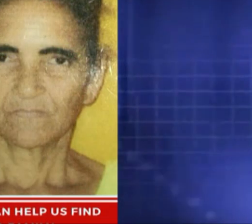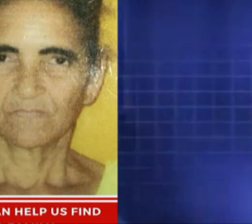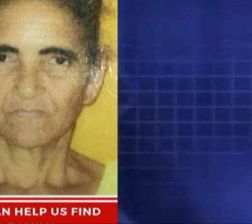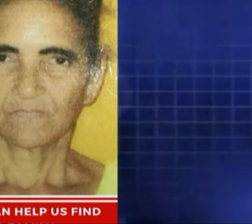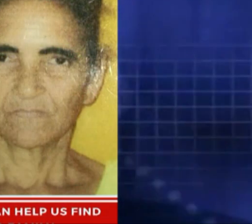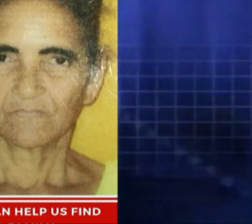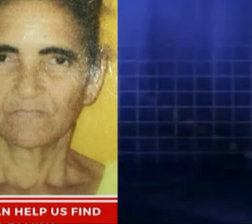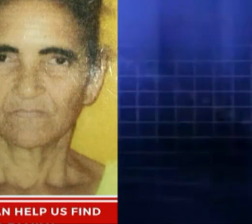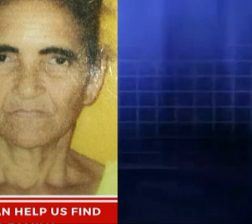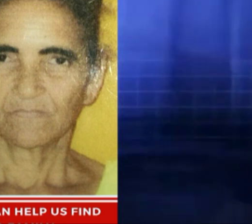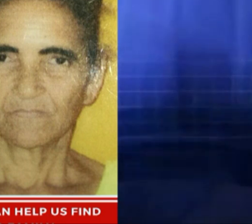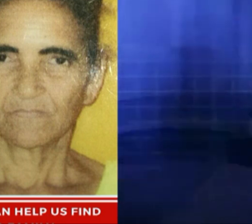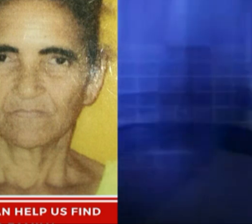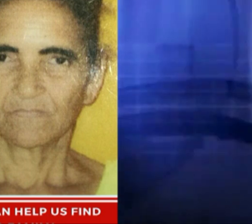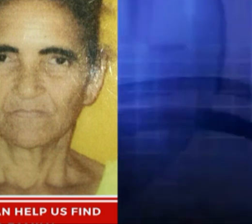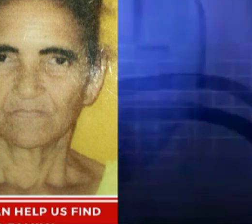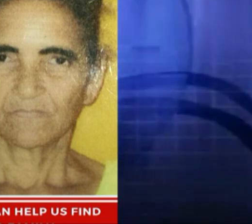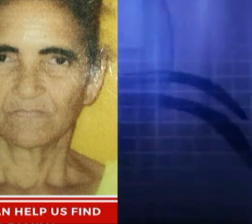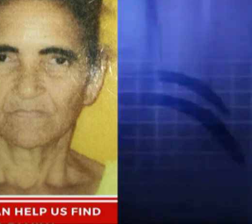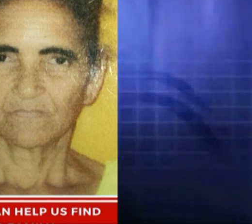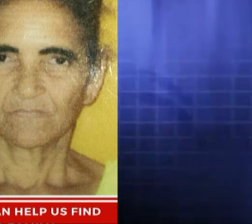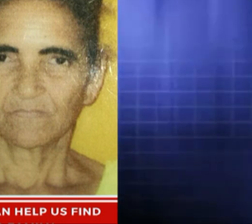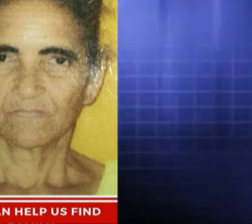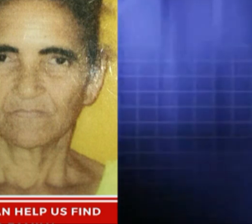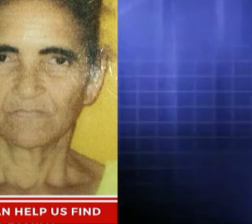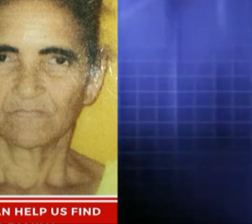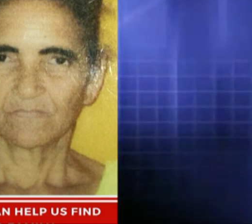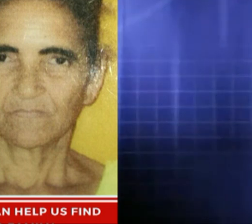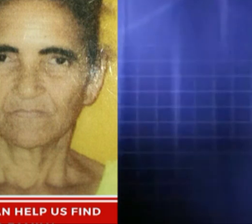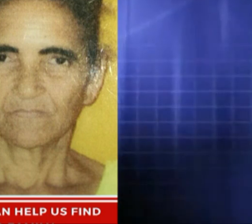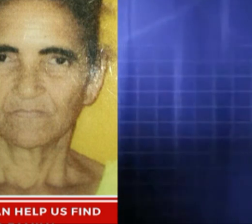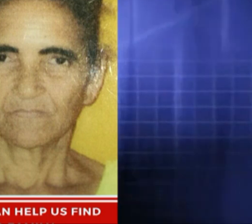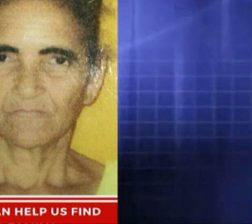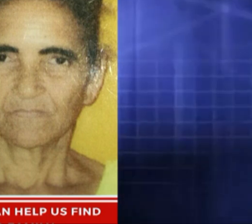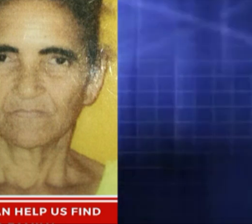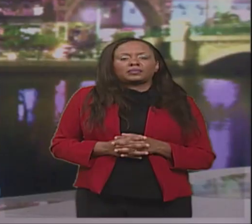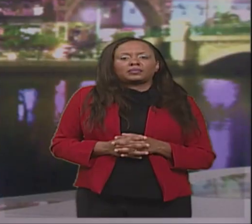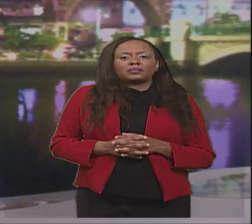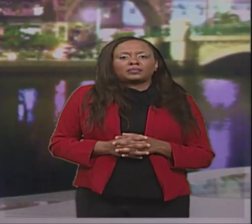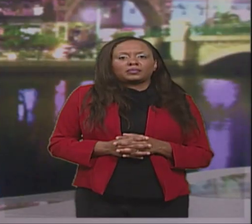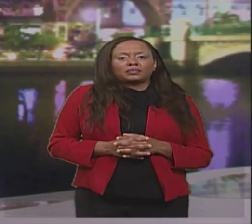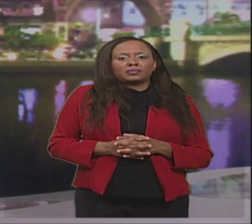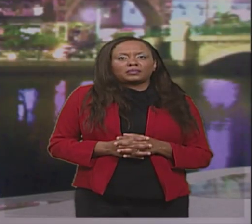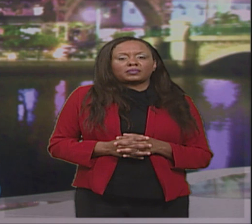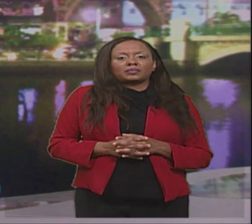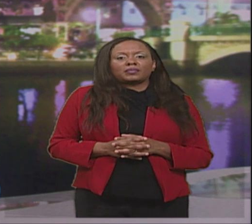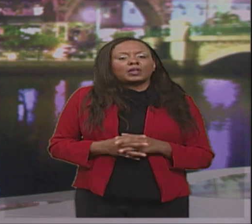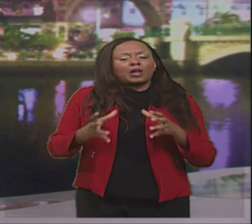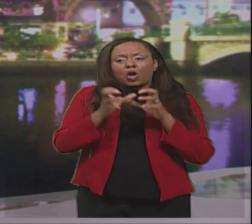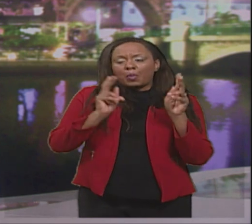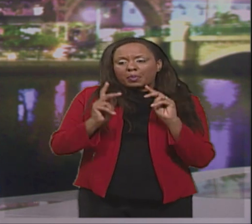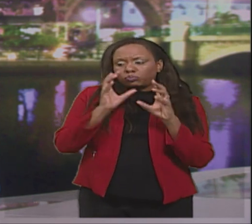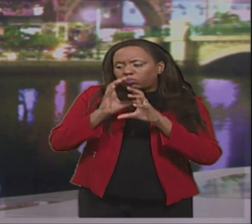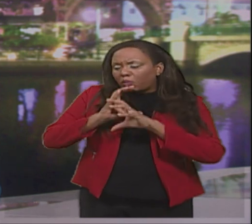evening in the neighboring St. Elizabeth village. Several searches have been conducted by law enforcement personnel, family, friends,